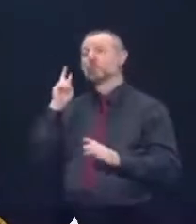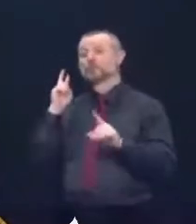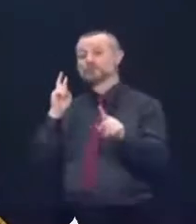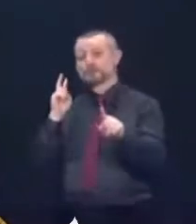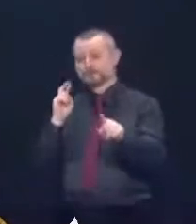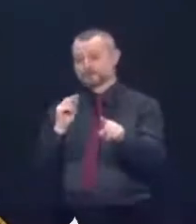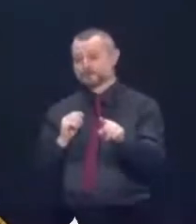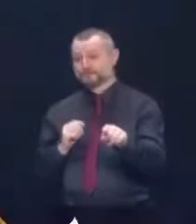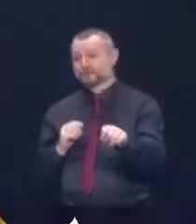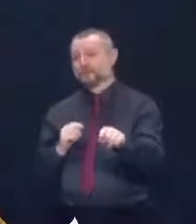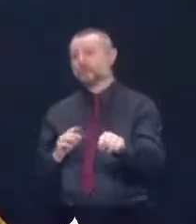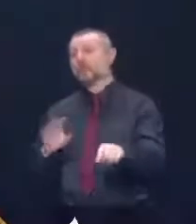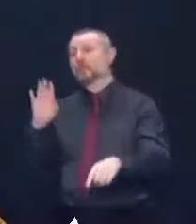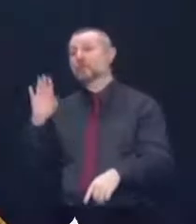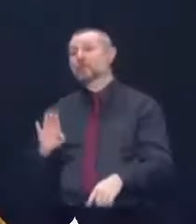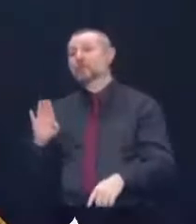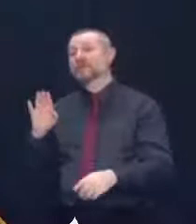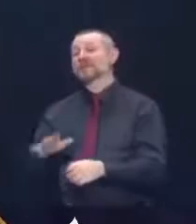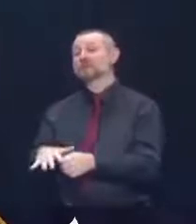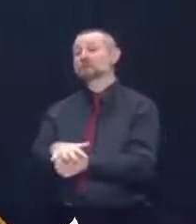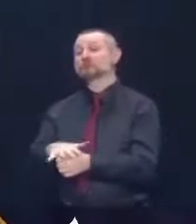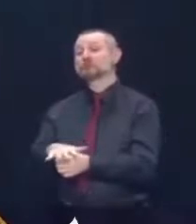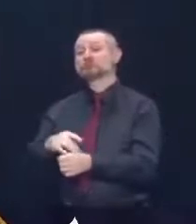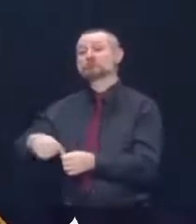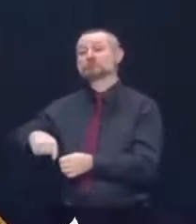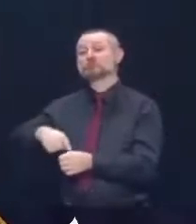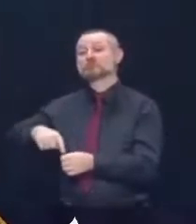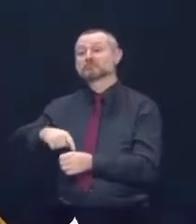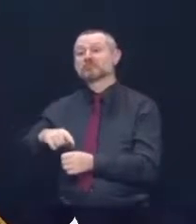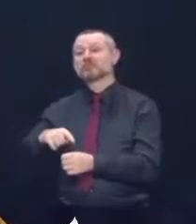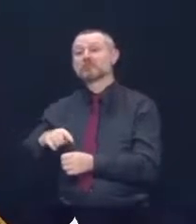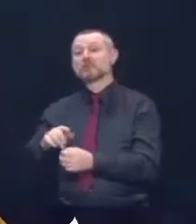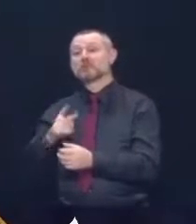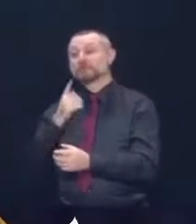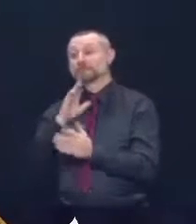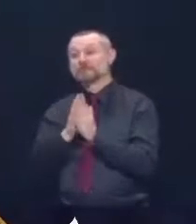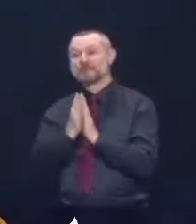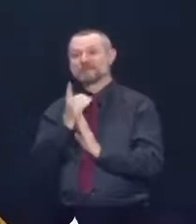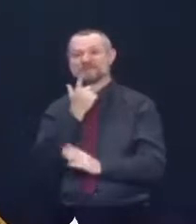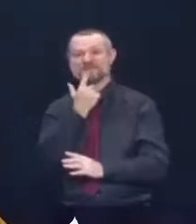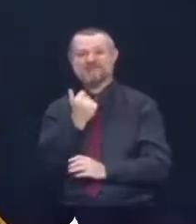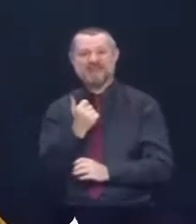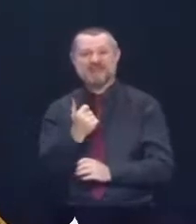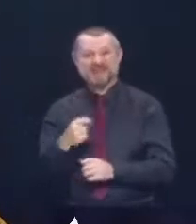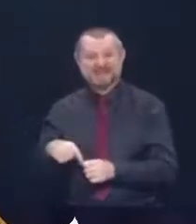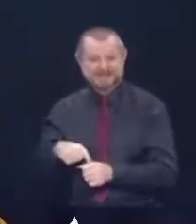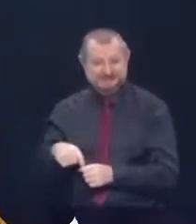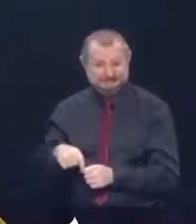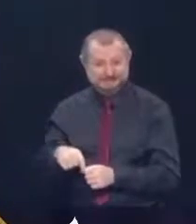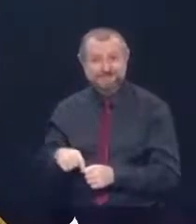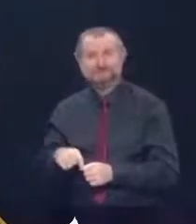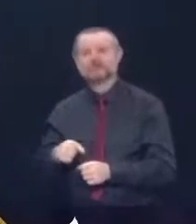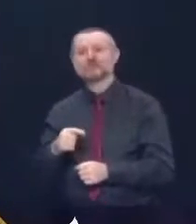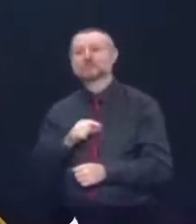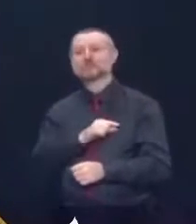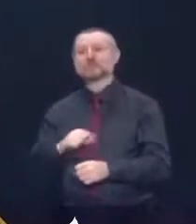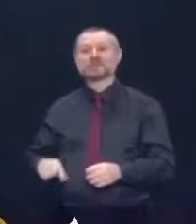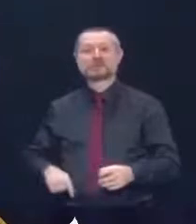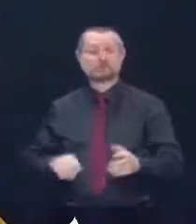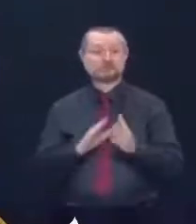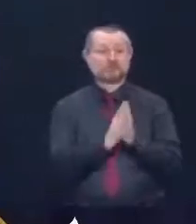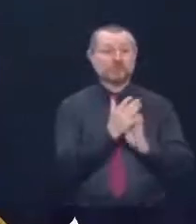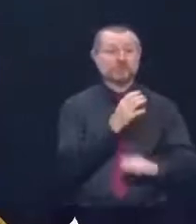the Brooklyn zone. Brooklyn went to a red zone, I think it was, and Queens went to an orange or a red